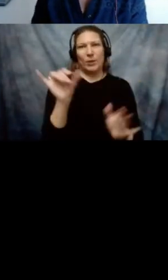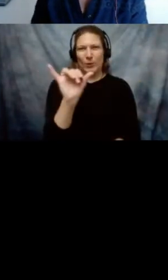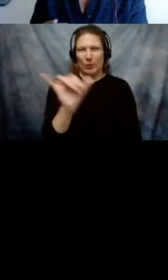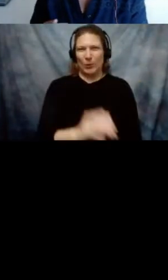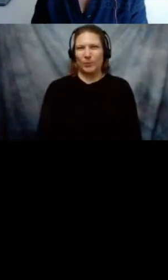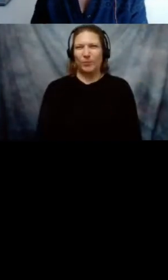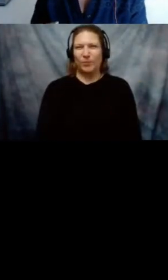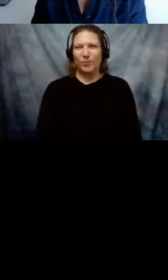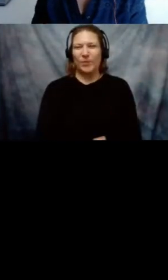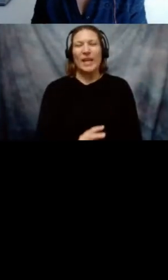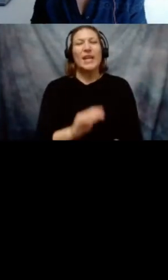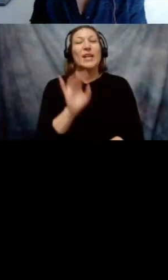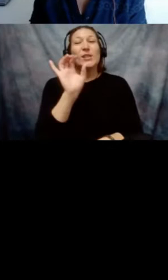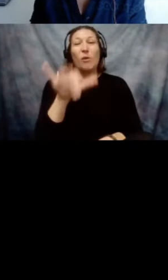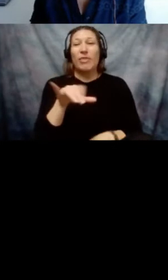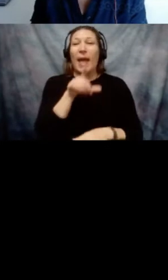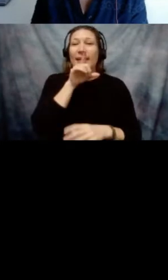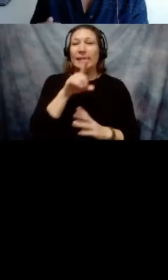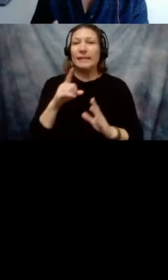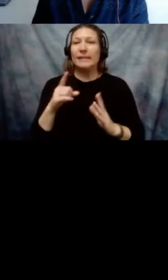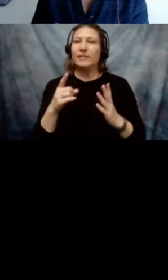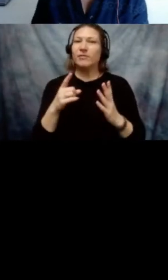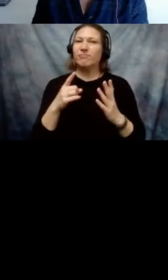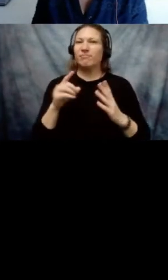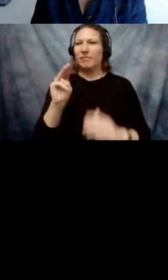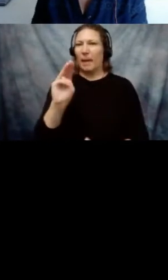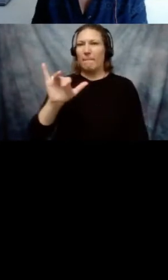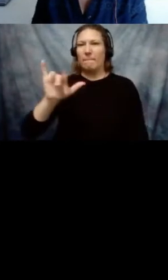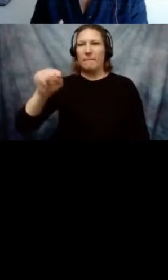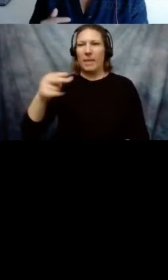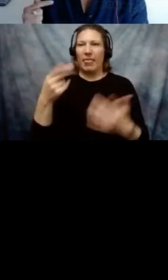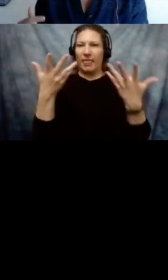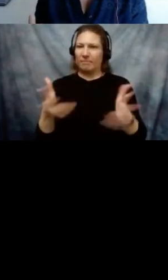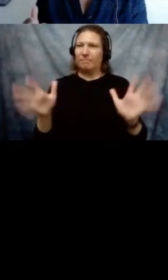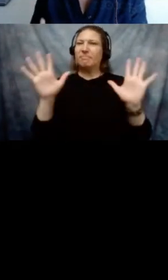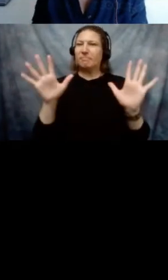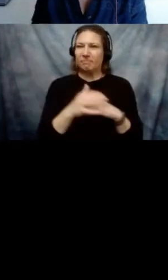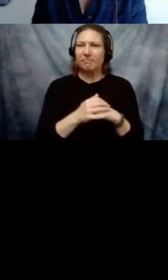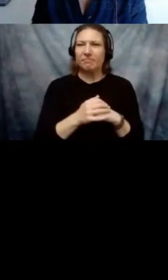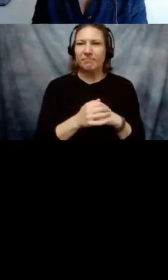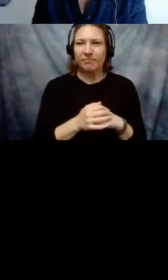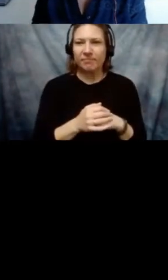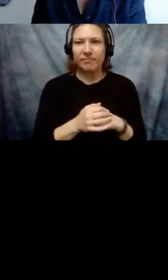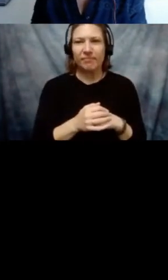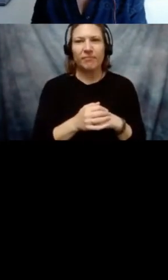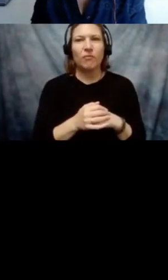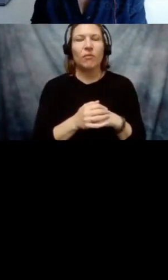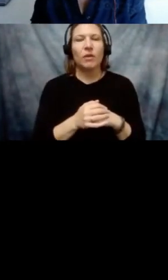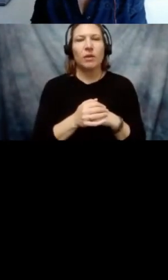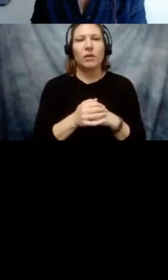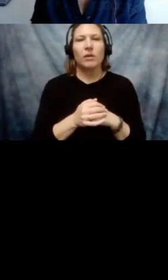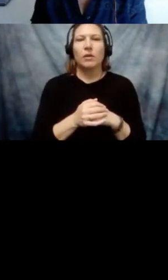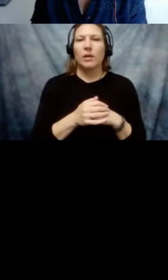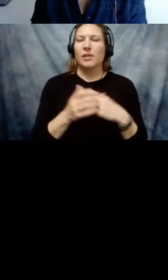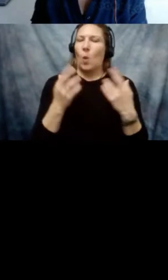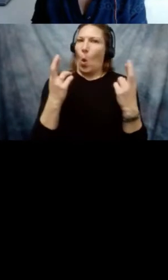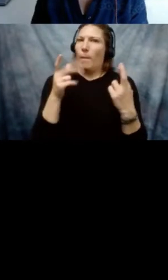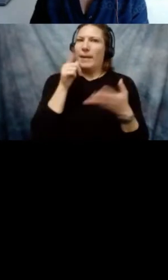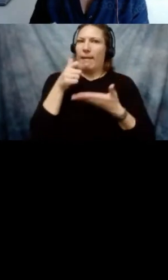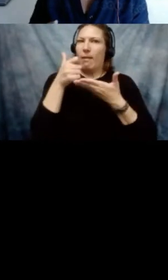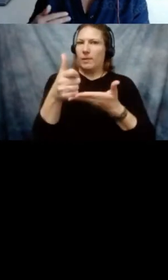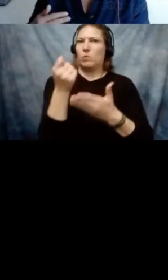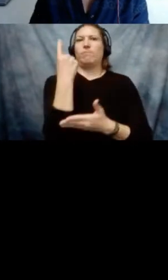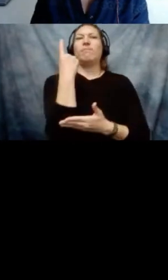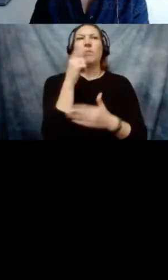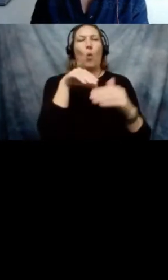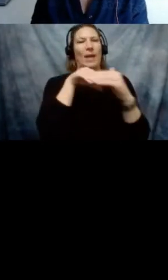it possible to see the huge benefits and value of accessible e-learning. I genuinely believe that attitudes are slowly